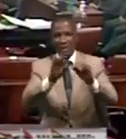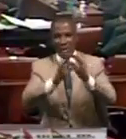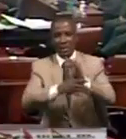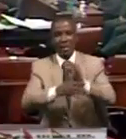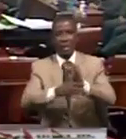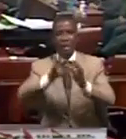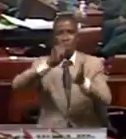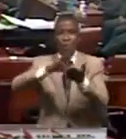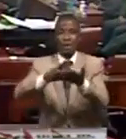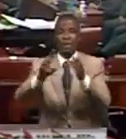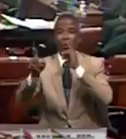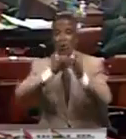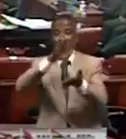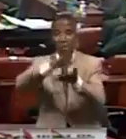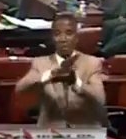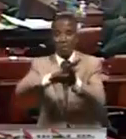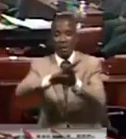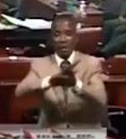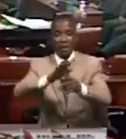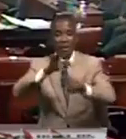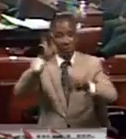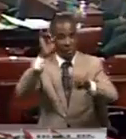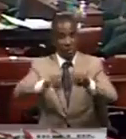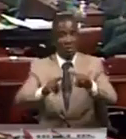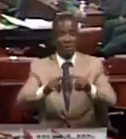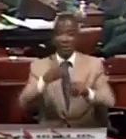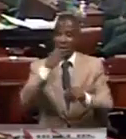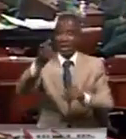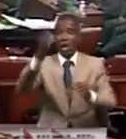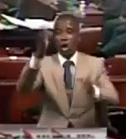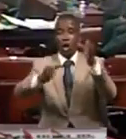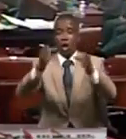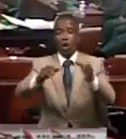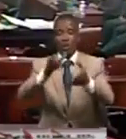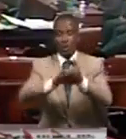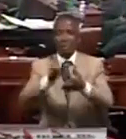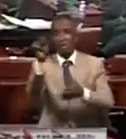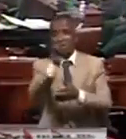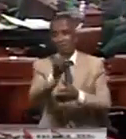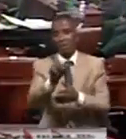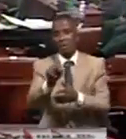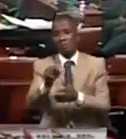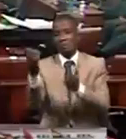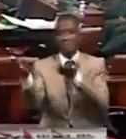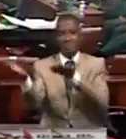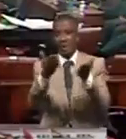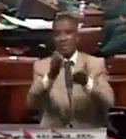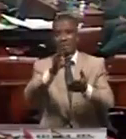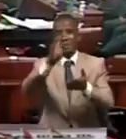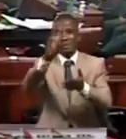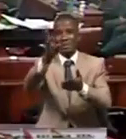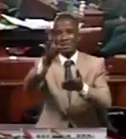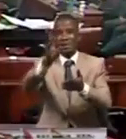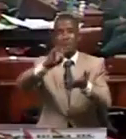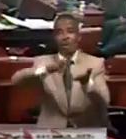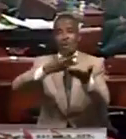statements, you cannot at any point in time tell the court that though you have put in 6 witness statements,